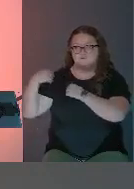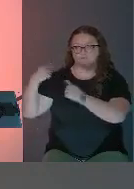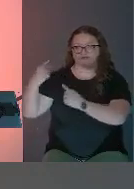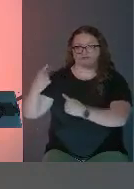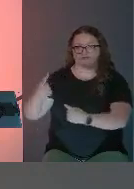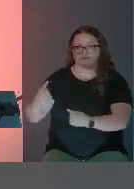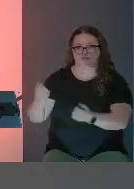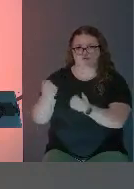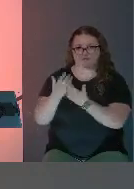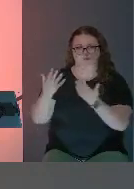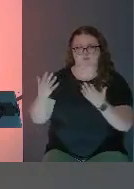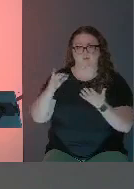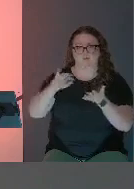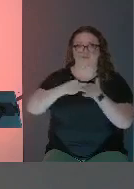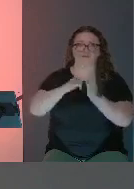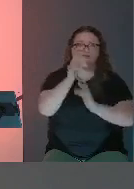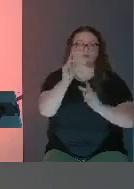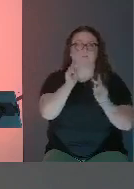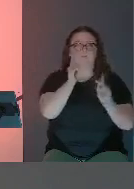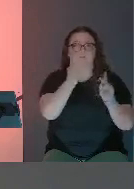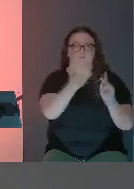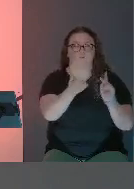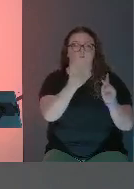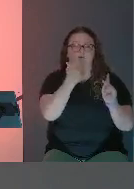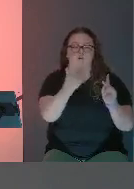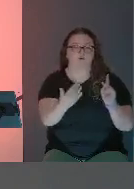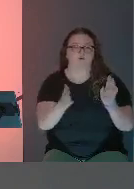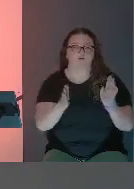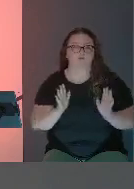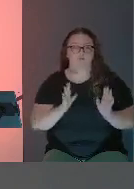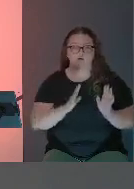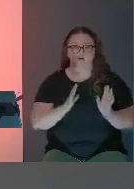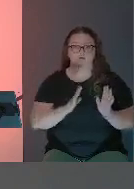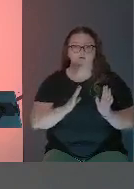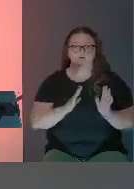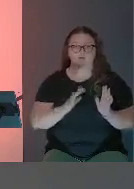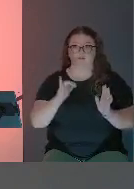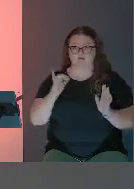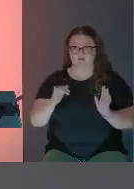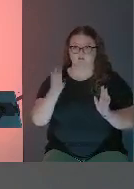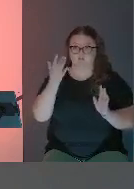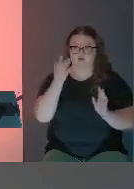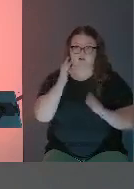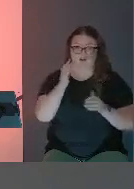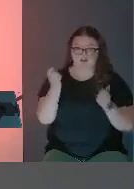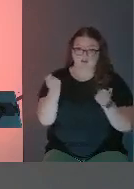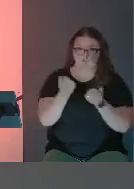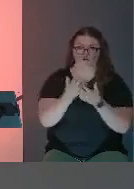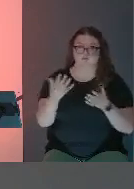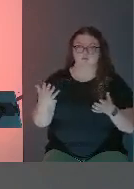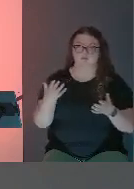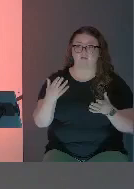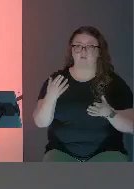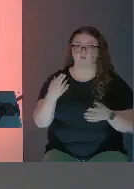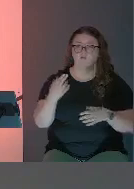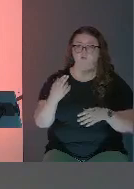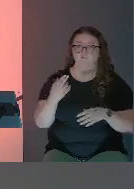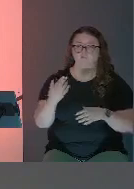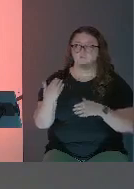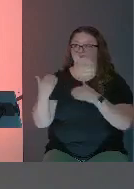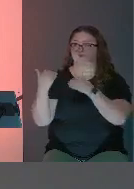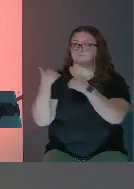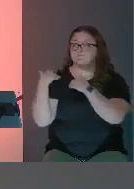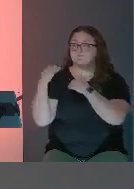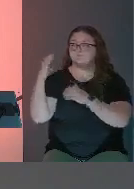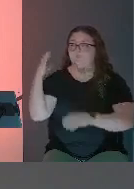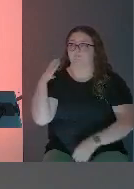in a good place. This is why everything rises and falls on leadership. And then you find an